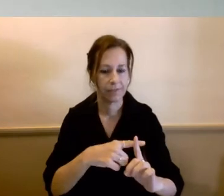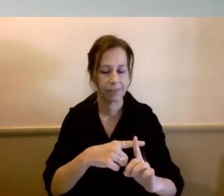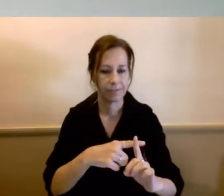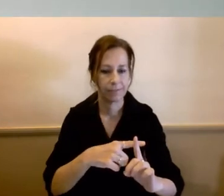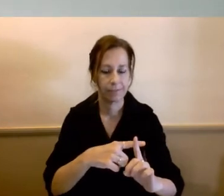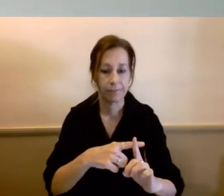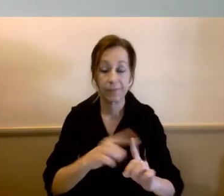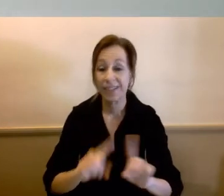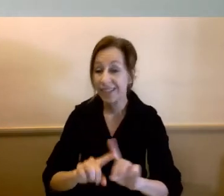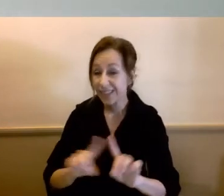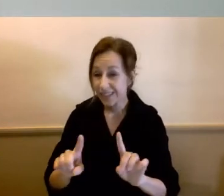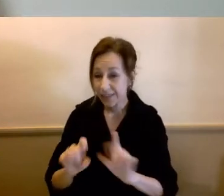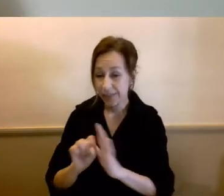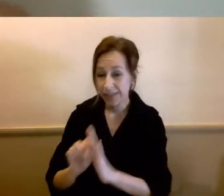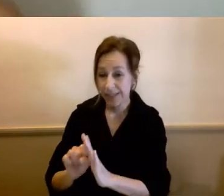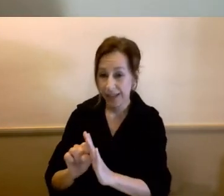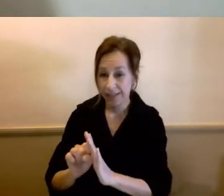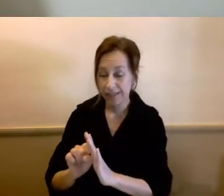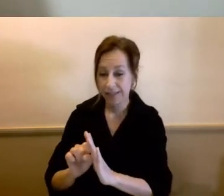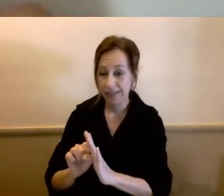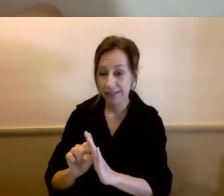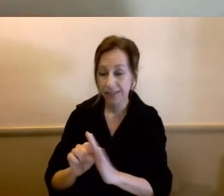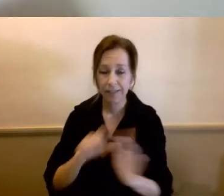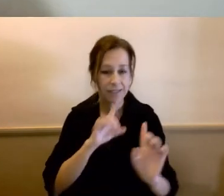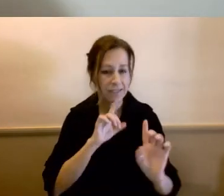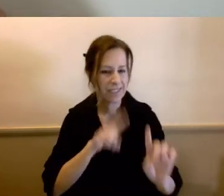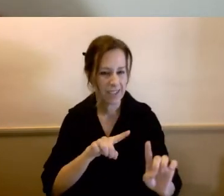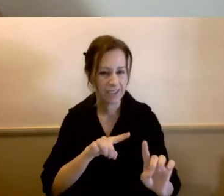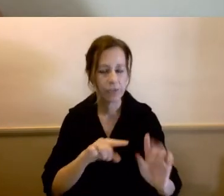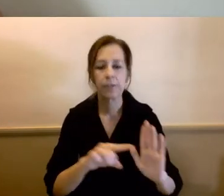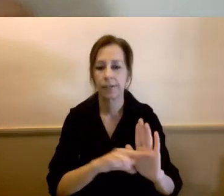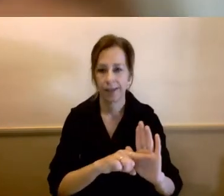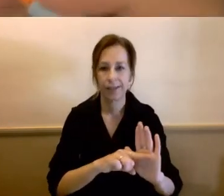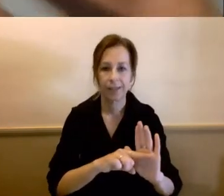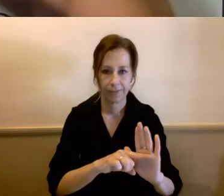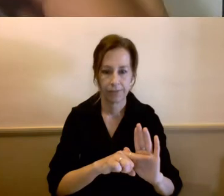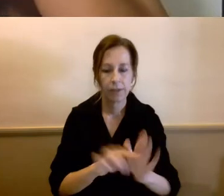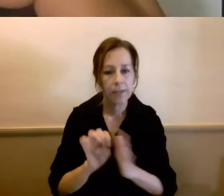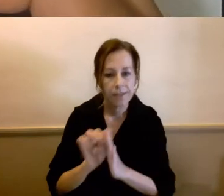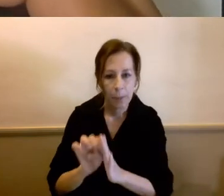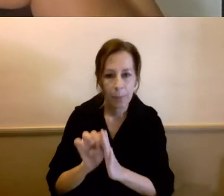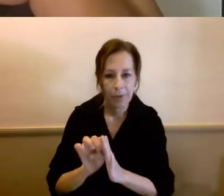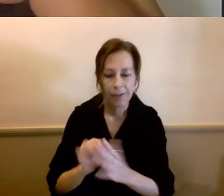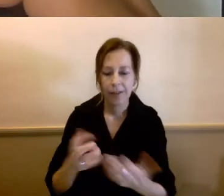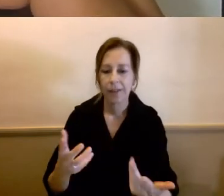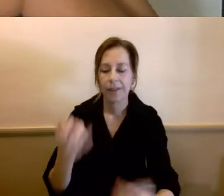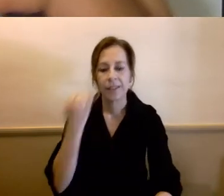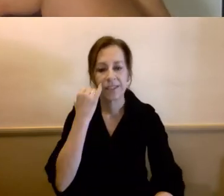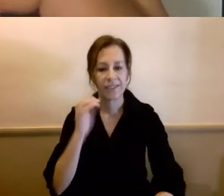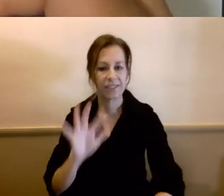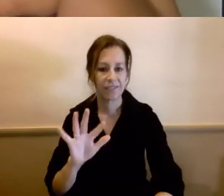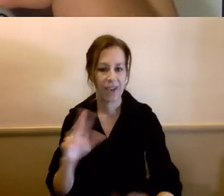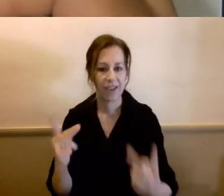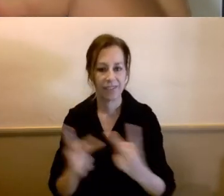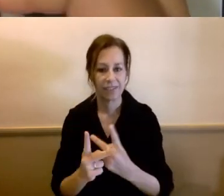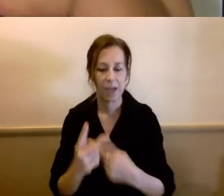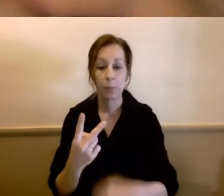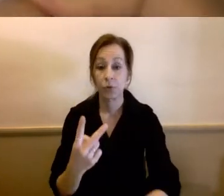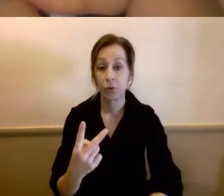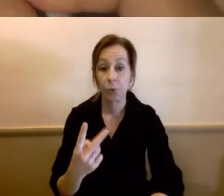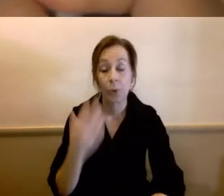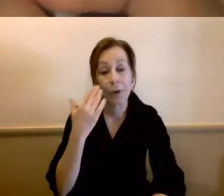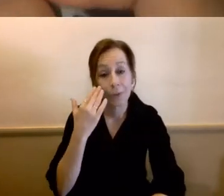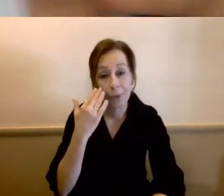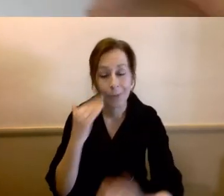positive. If they're different signs, your answers are going to be negative. For example, if I have 5 times